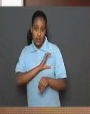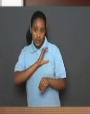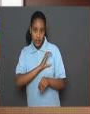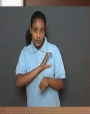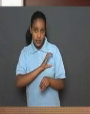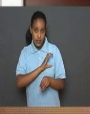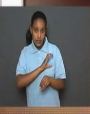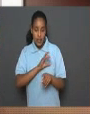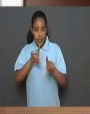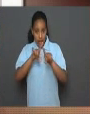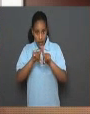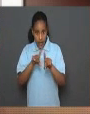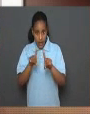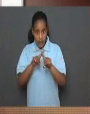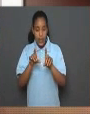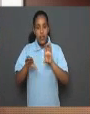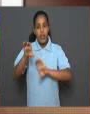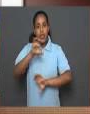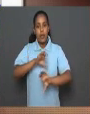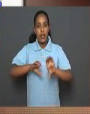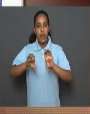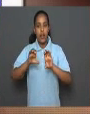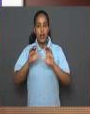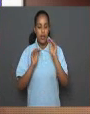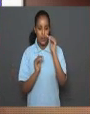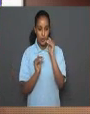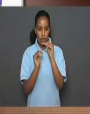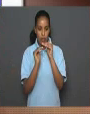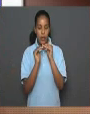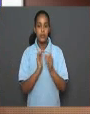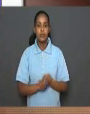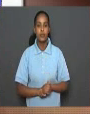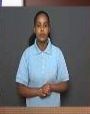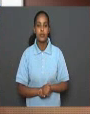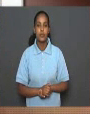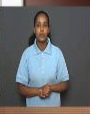characterizes the dynamic chemical equilibrium.